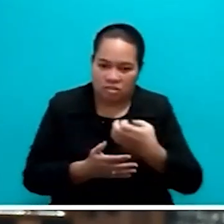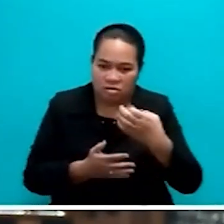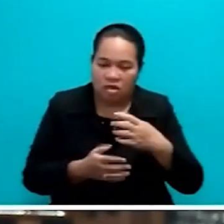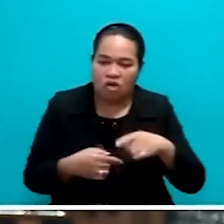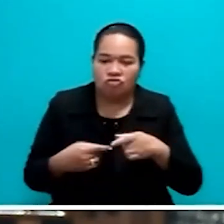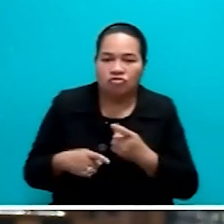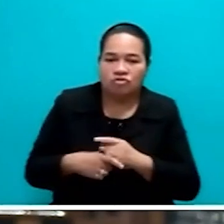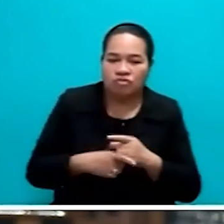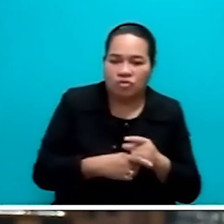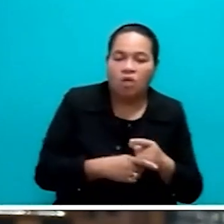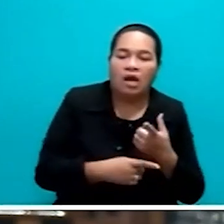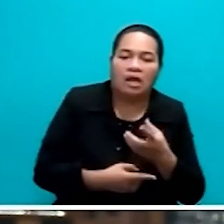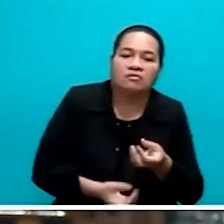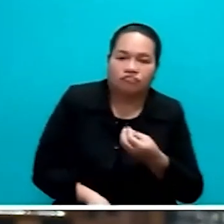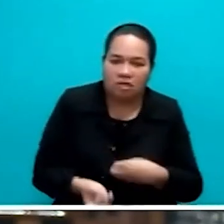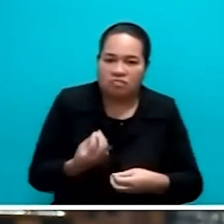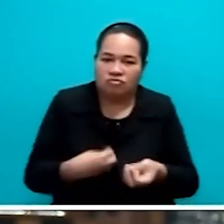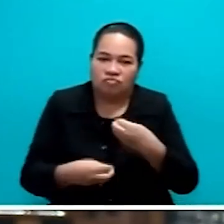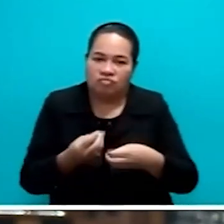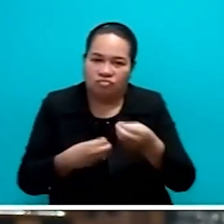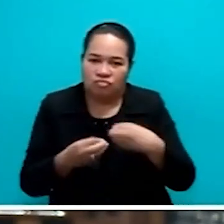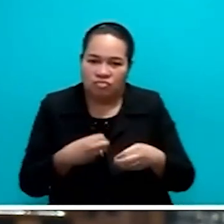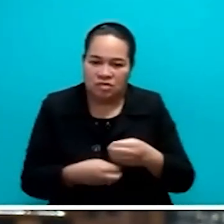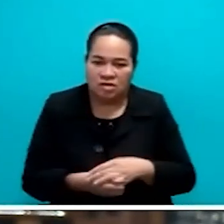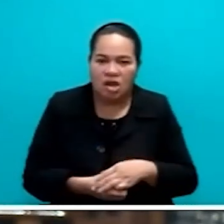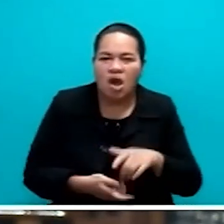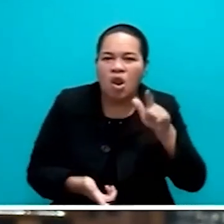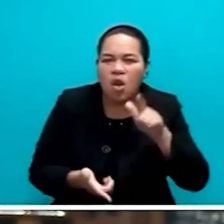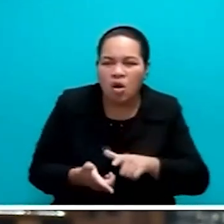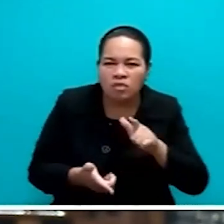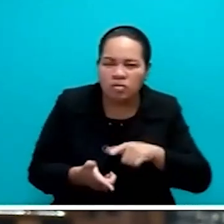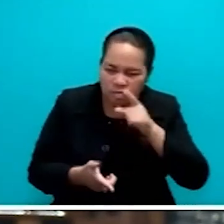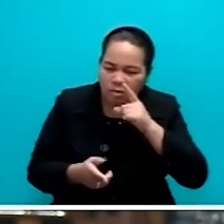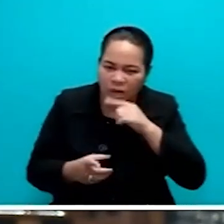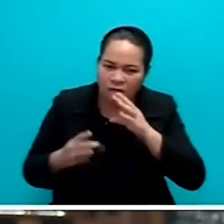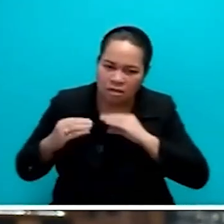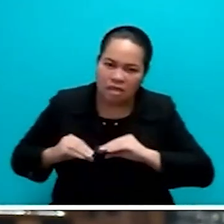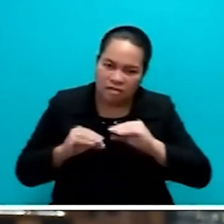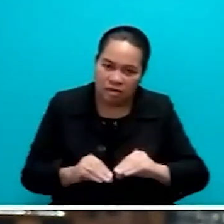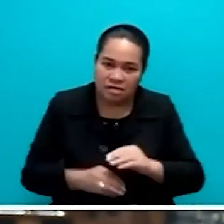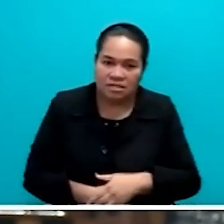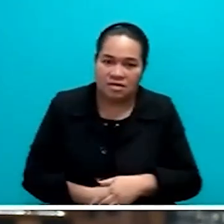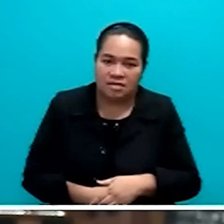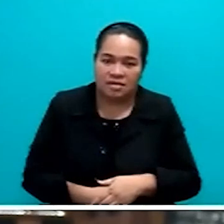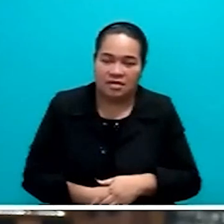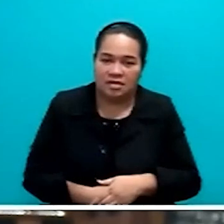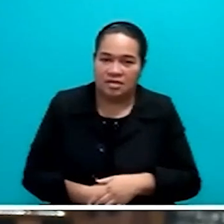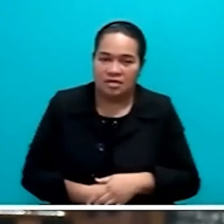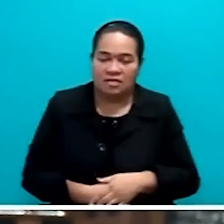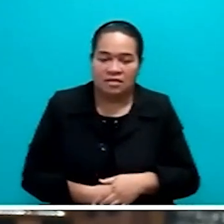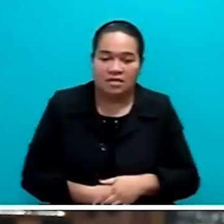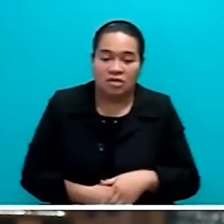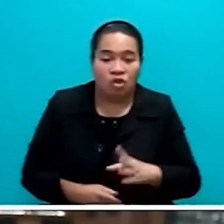driven by consumption with low levels of investment. Based on that premise,